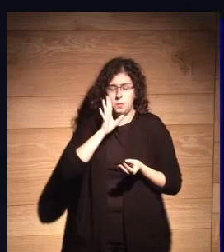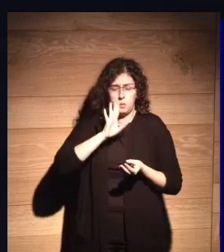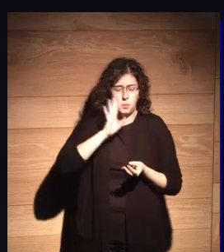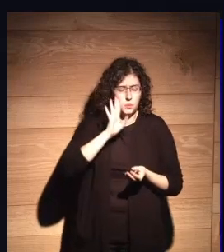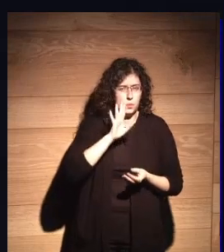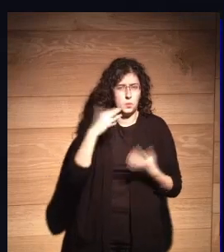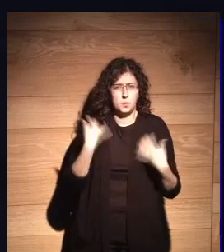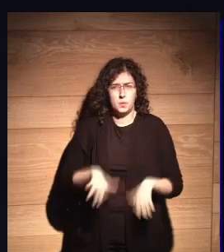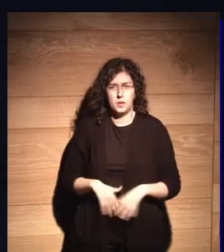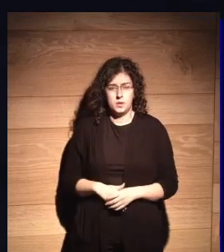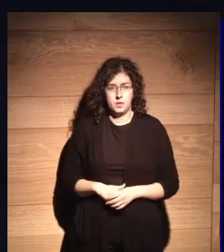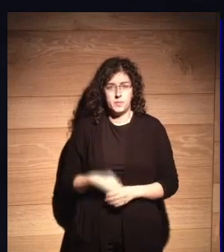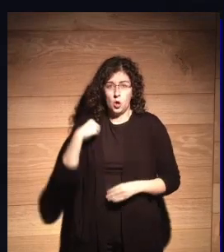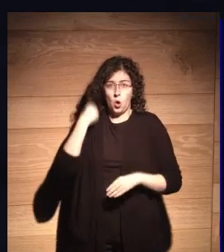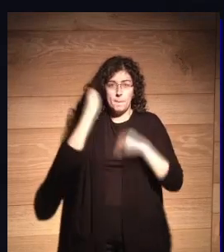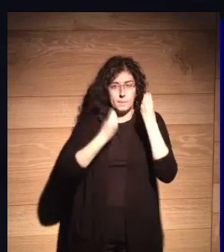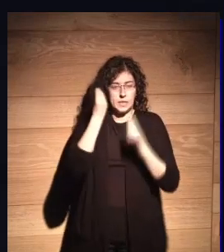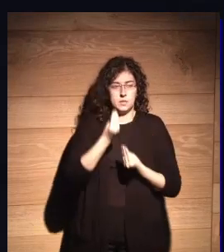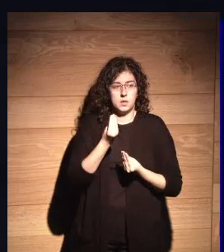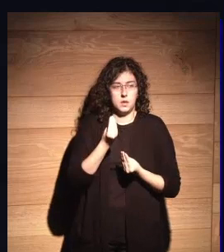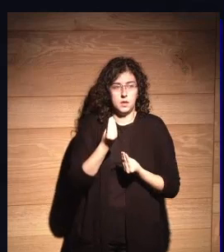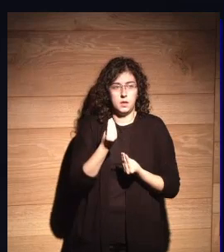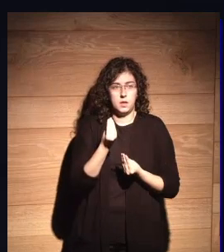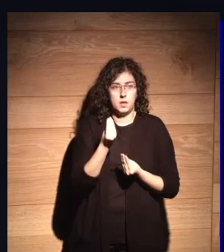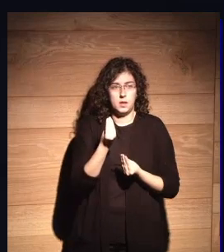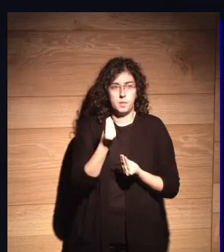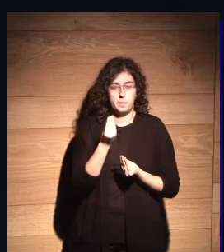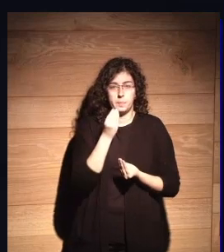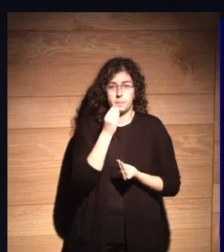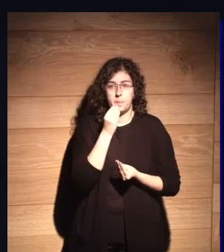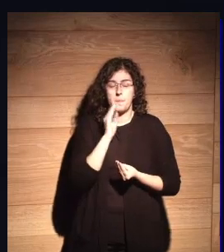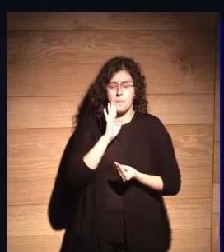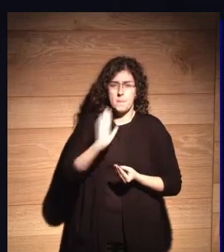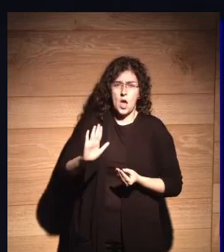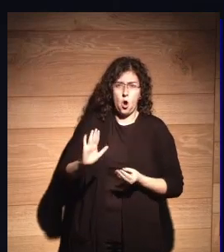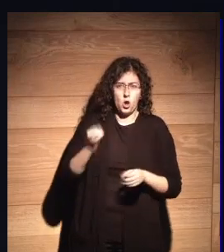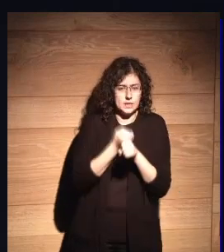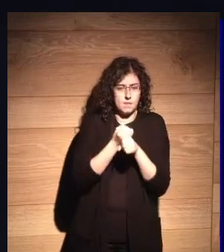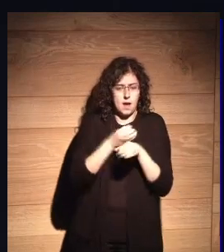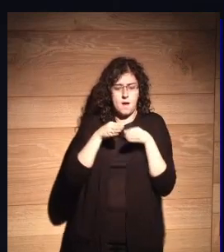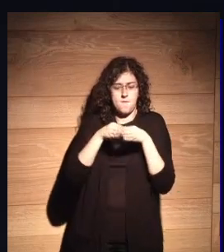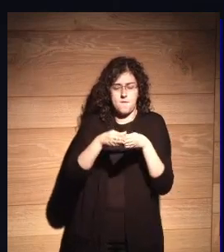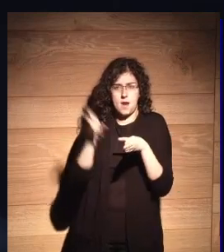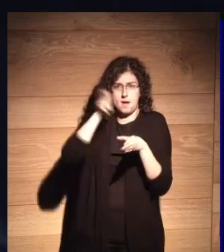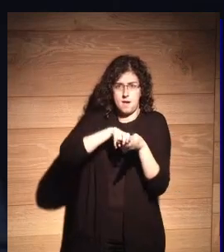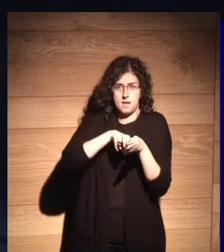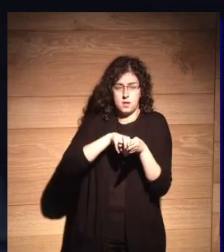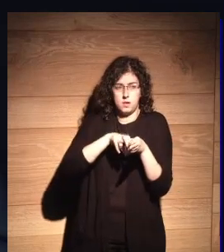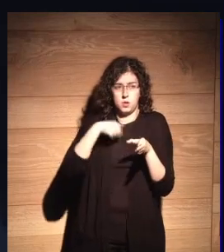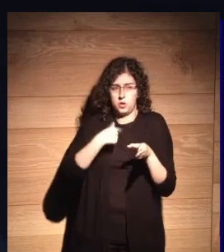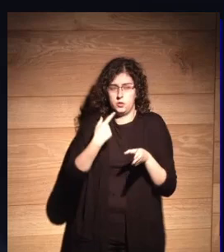I better just work from a boat. This was another area. And then I thought, well, that's not going to work. I got